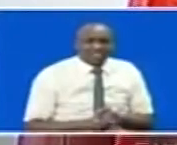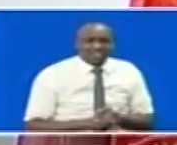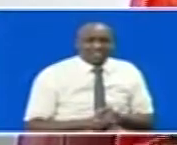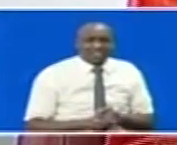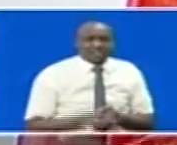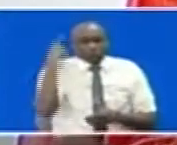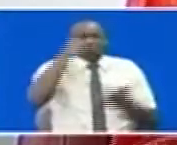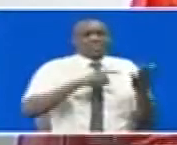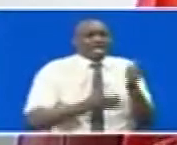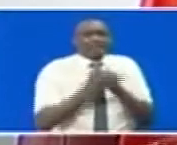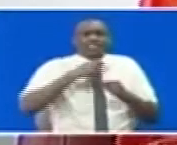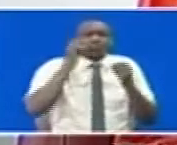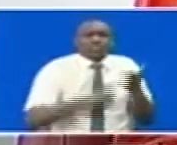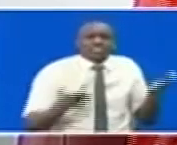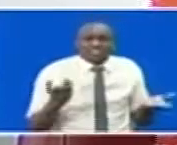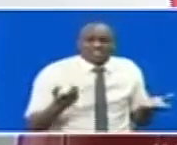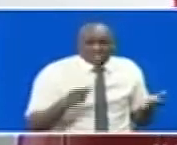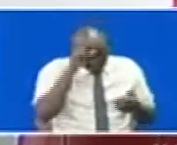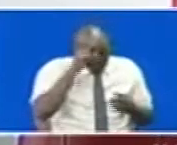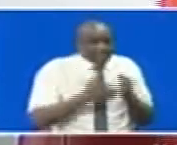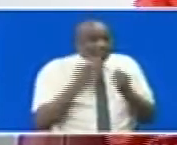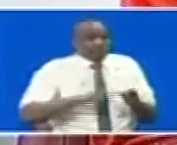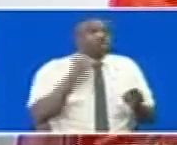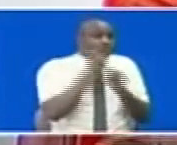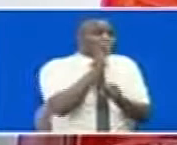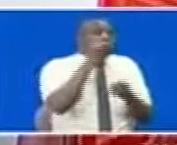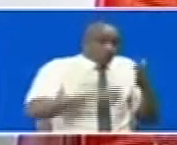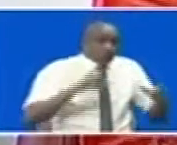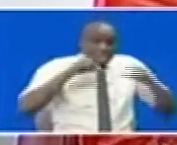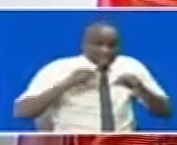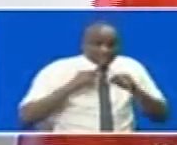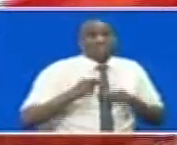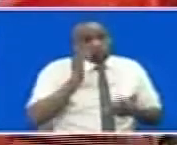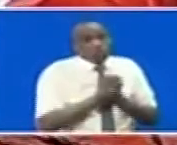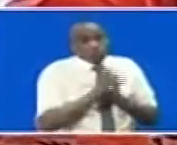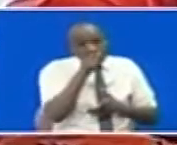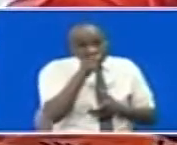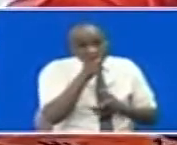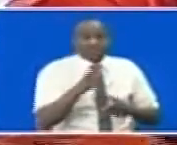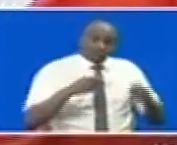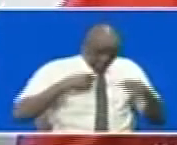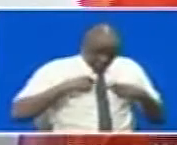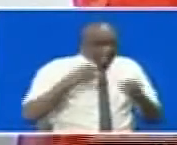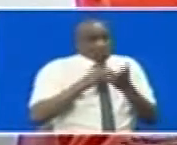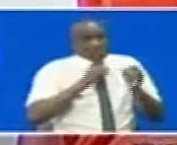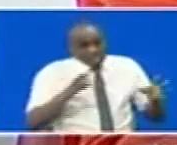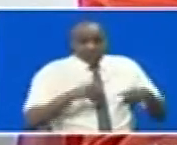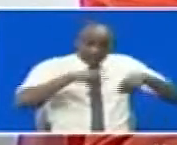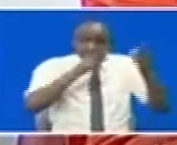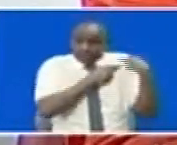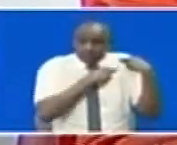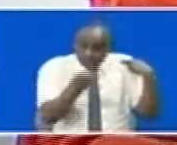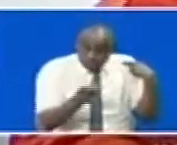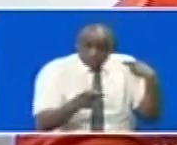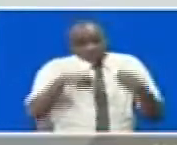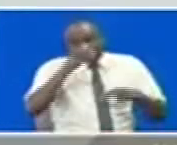Of what use is a government whose job is to tell you, by the way, this has nothing to do with me. You're on